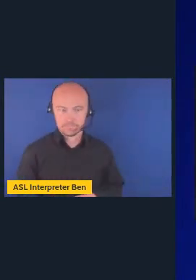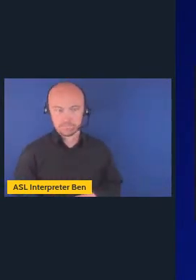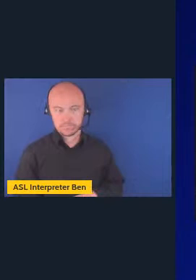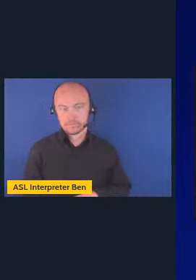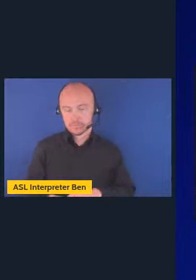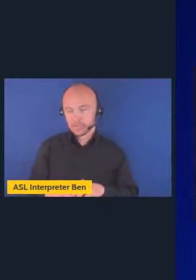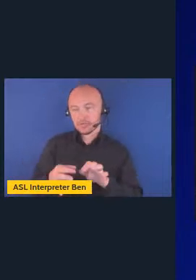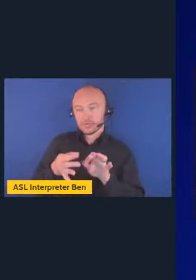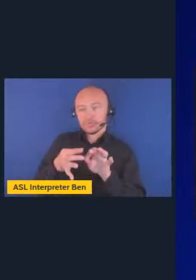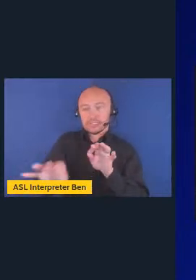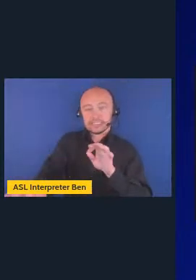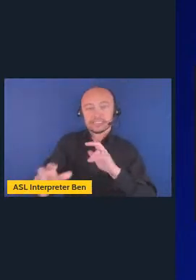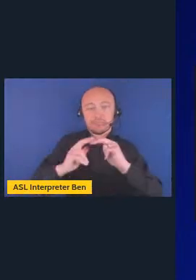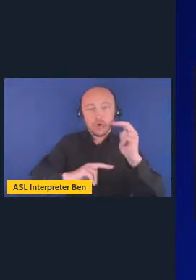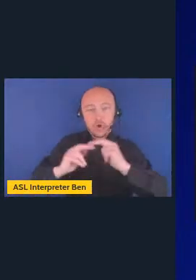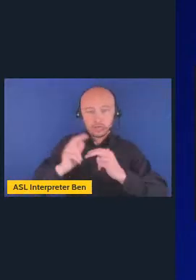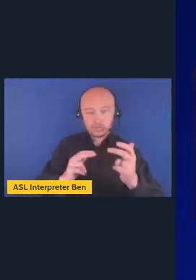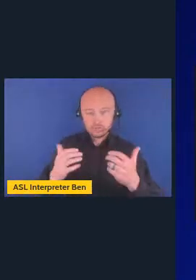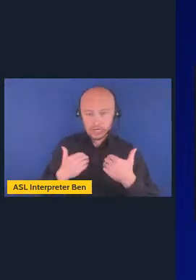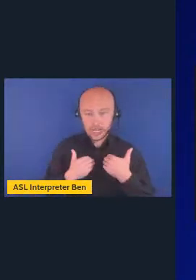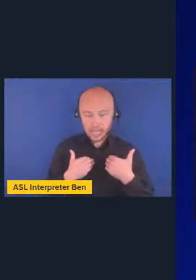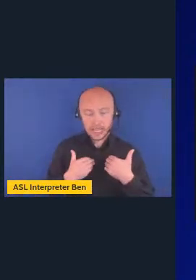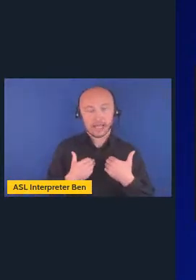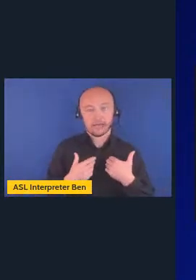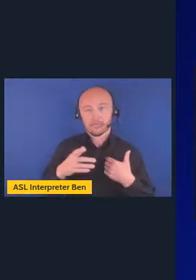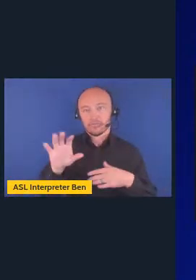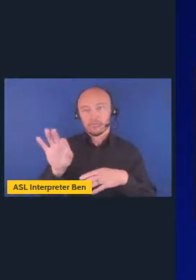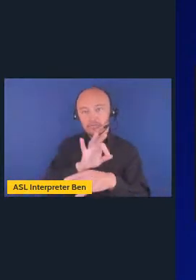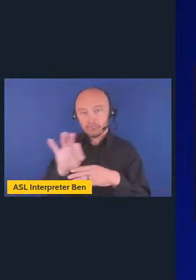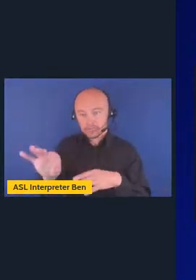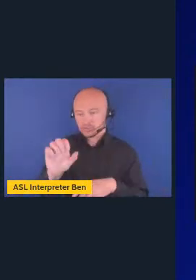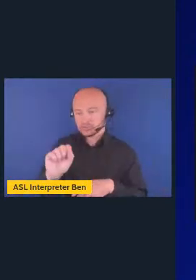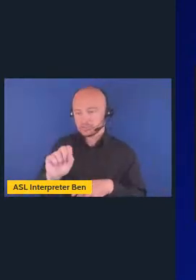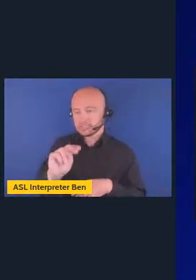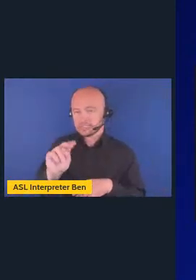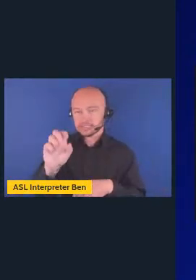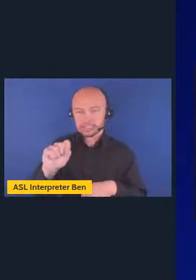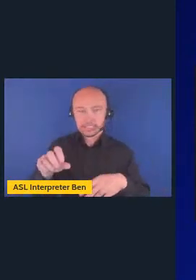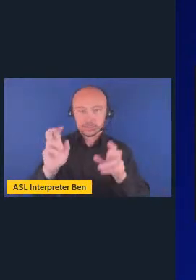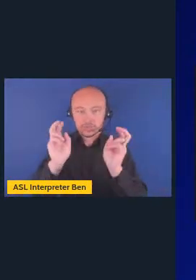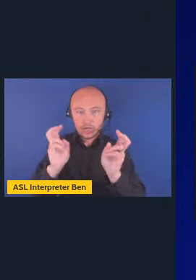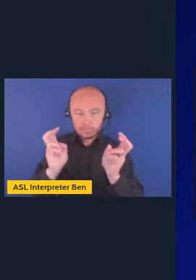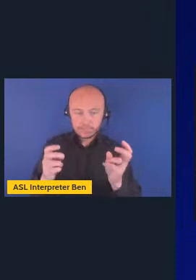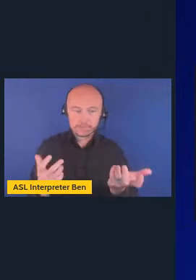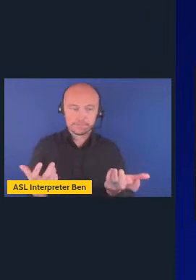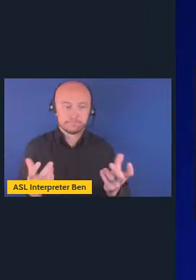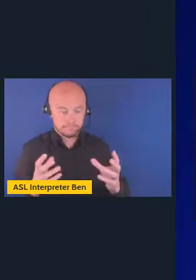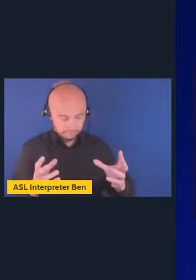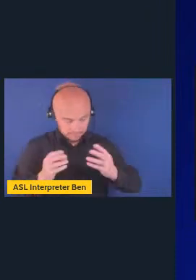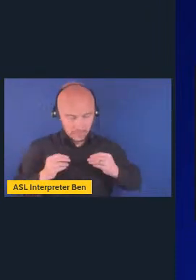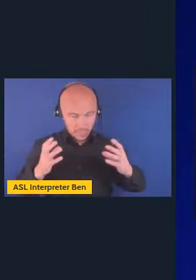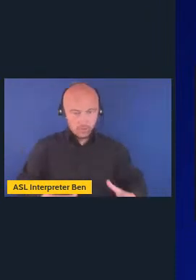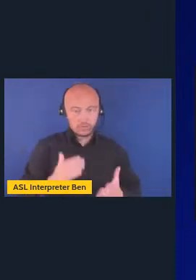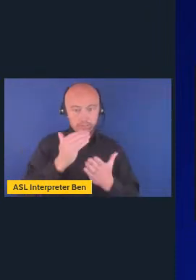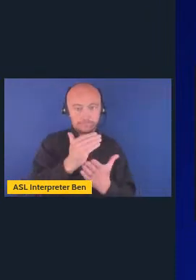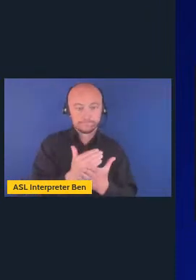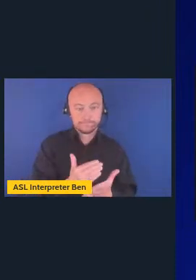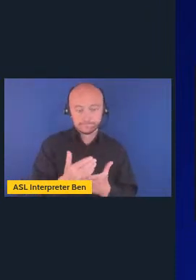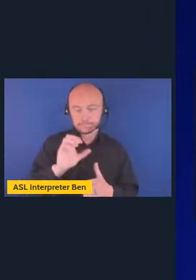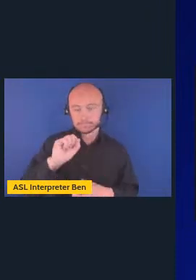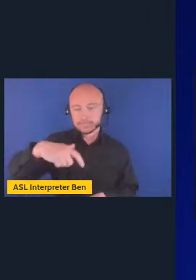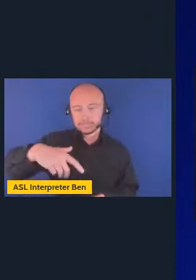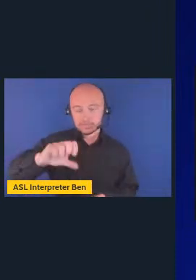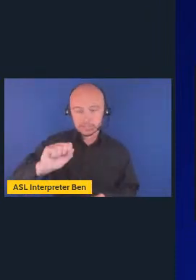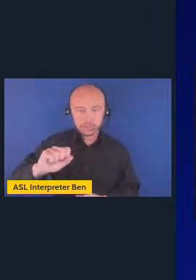simple construct subscribes your Lambda functions to the SNS topic. But of course, that recipient list could equally be SQS queues or